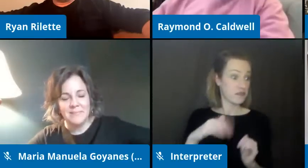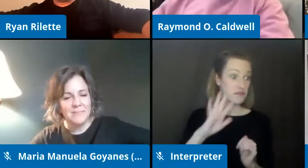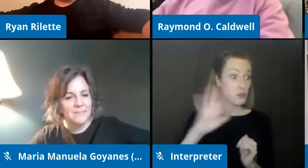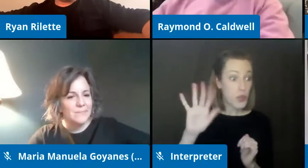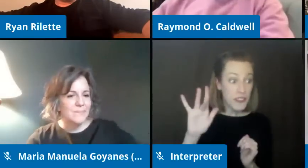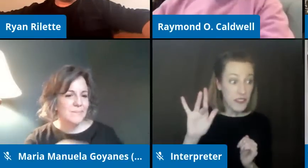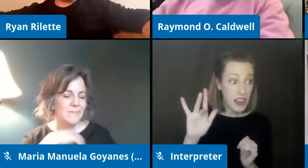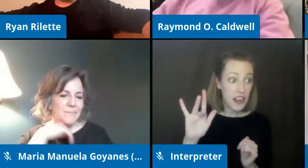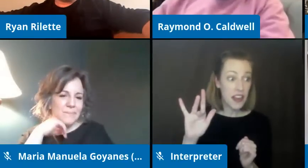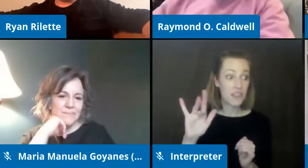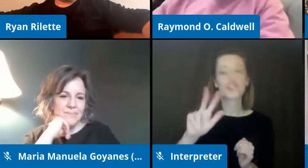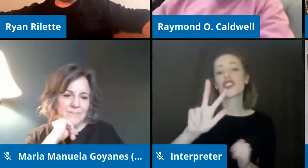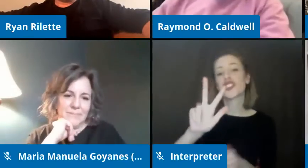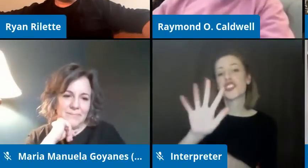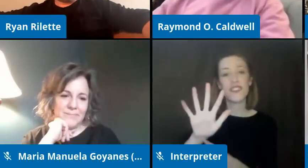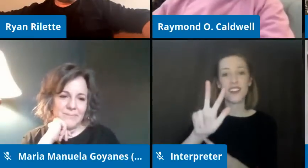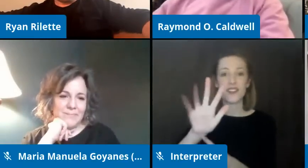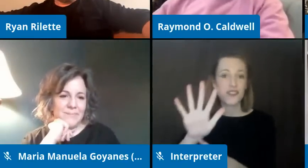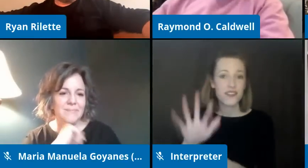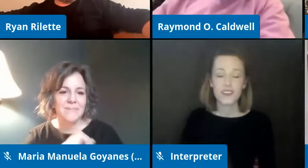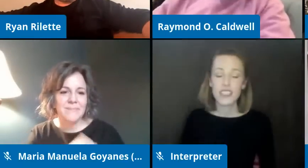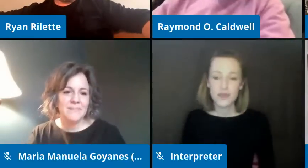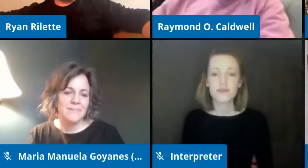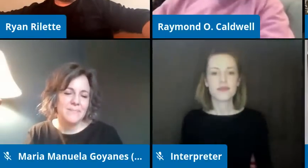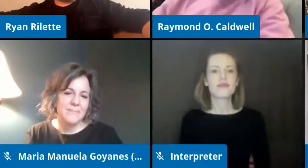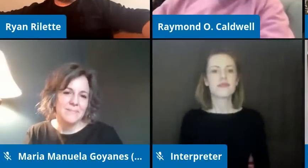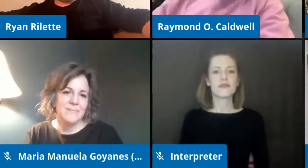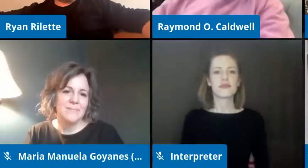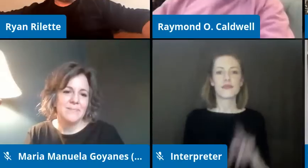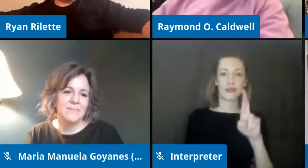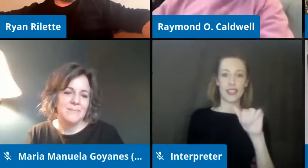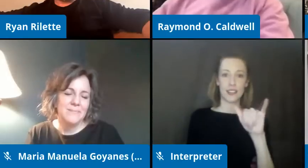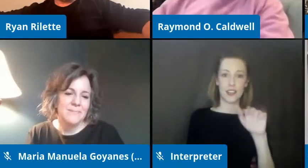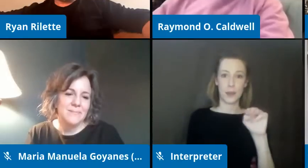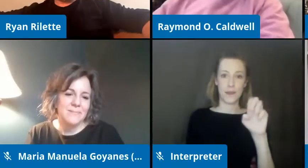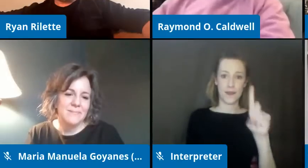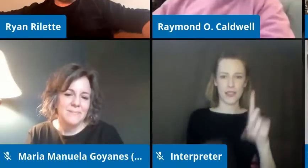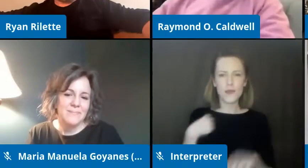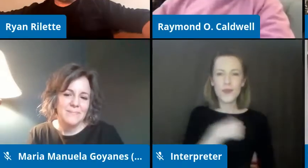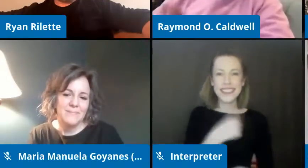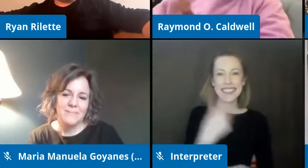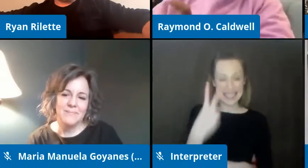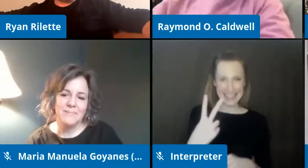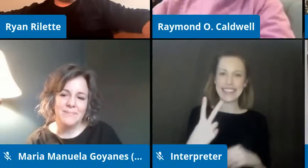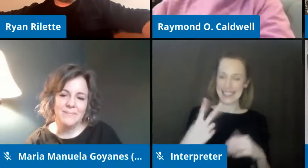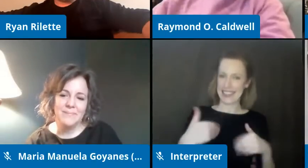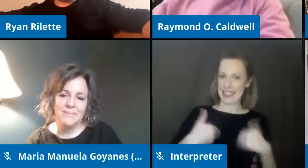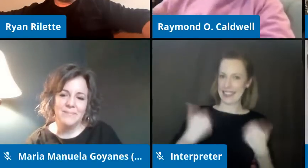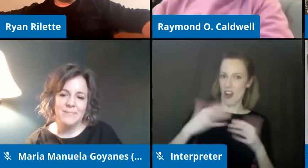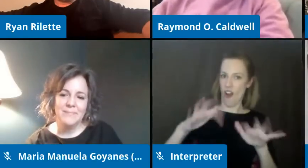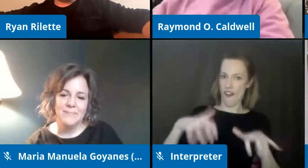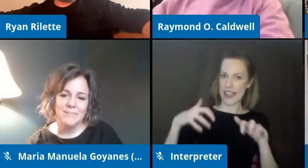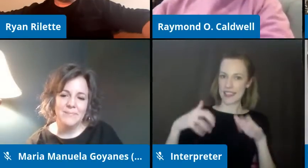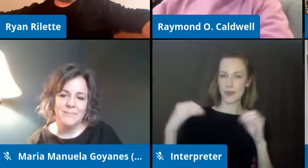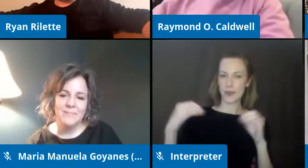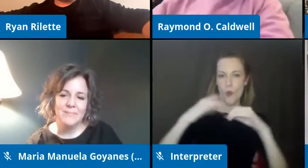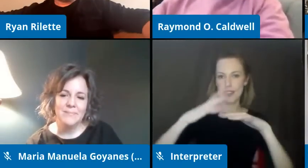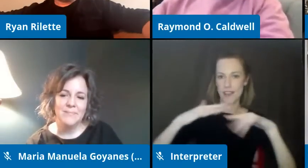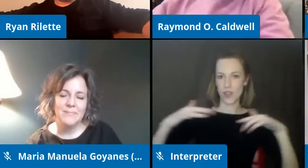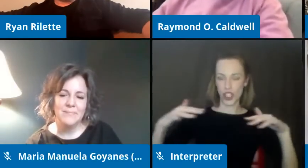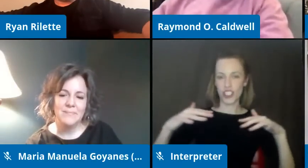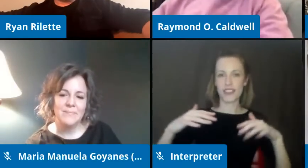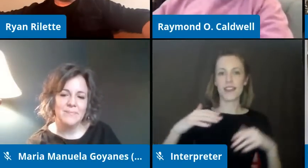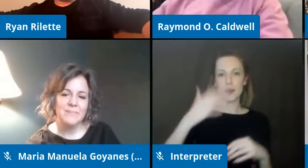seeing at Theater Alliance. We're seeing a younger audience, a more diverse audience. But I think that's a consequence of, our programming, but also our